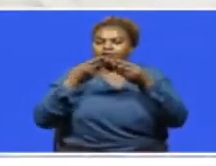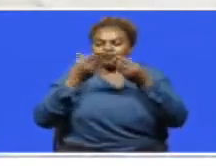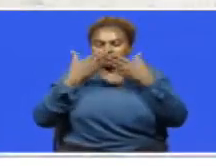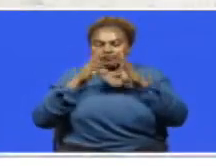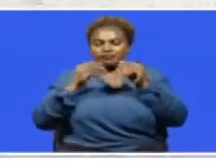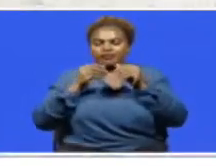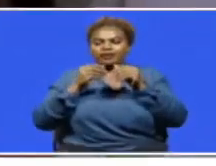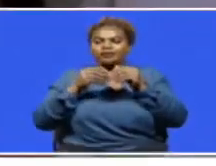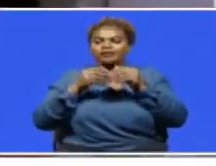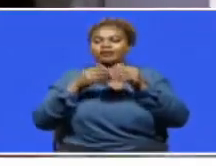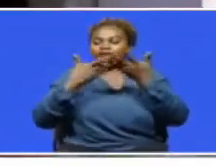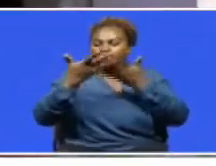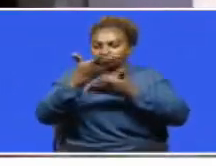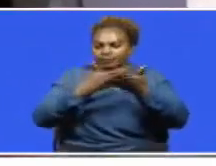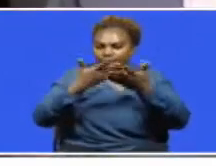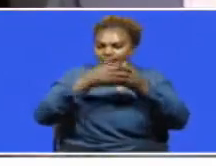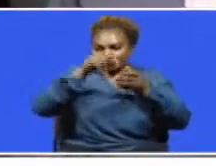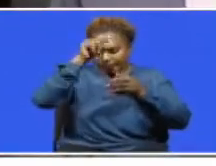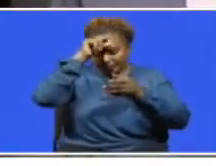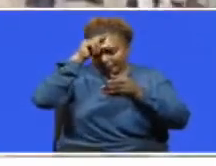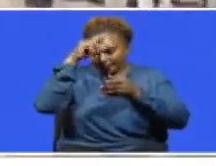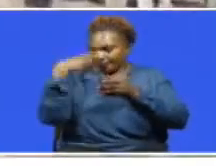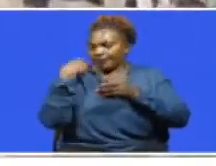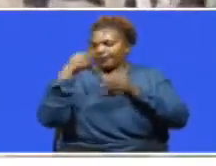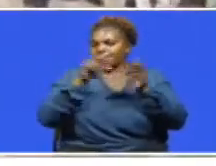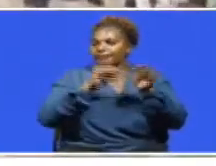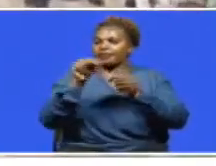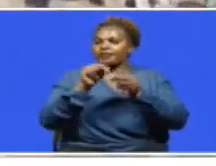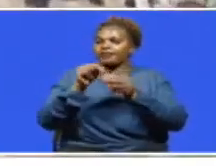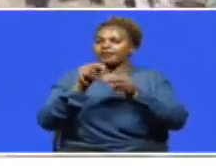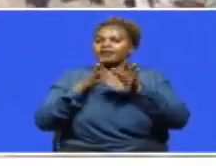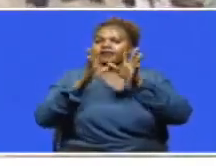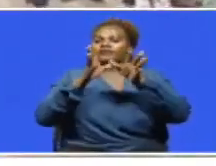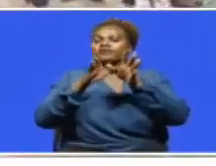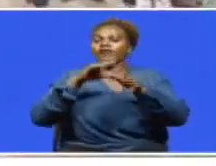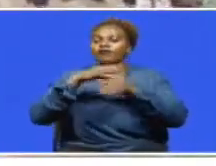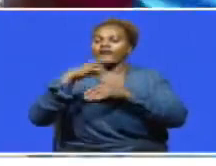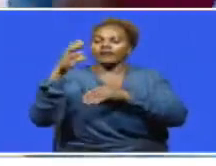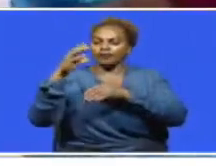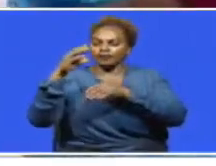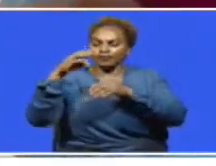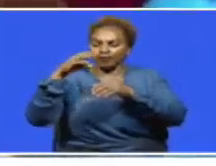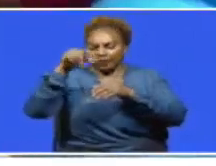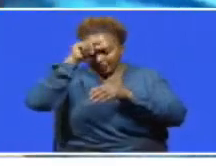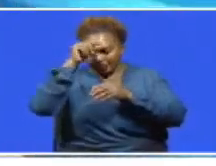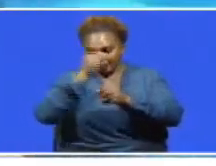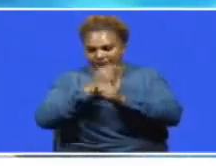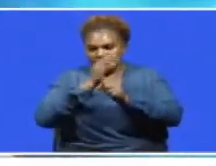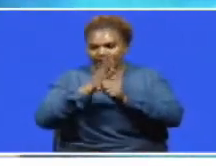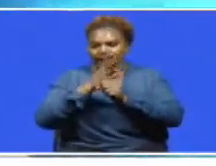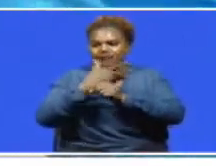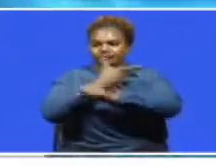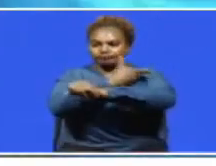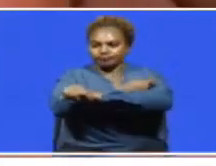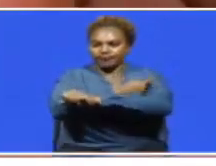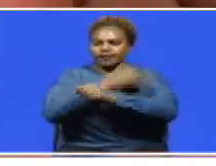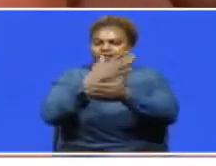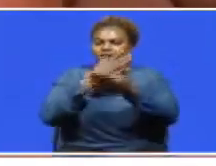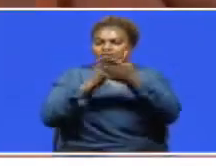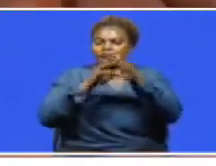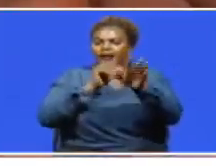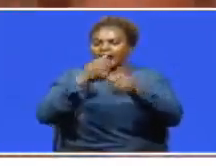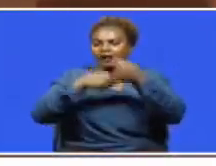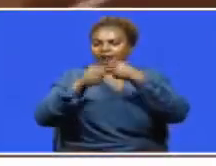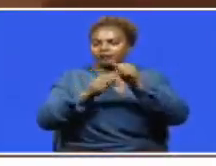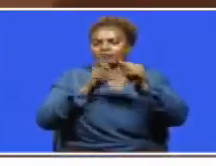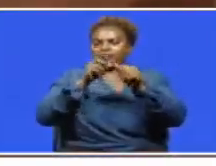yet on the raging discussion about government's recent move to coerce all civil servants to take the jab, failure to which some consequences